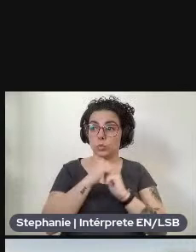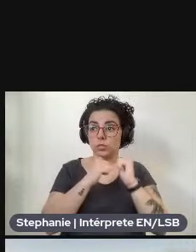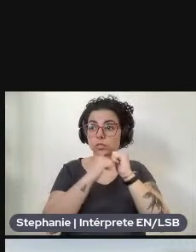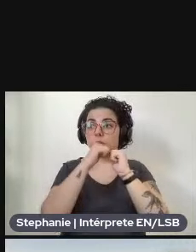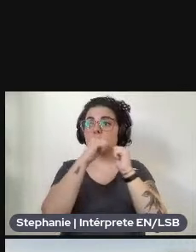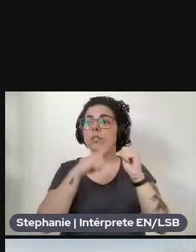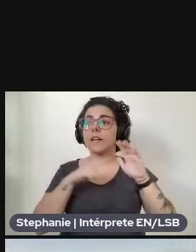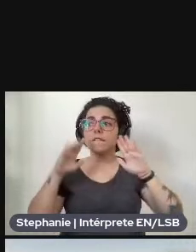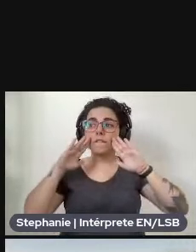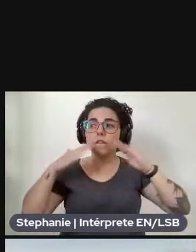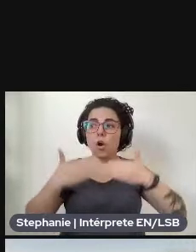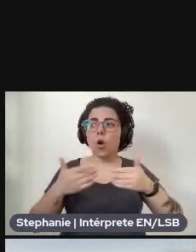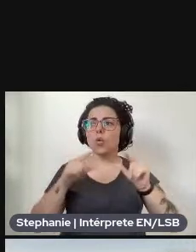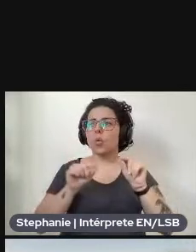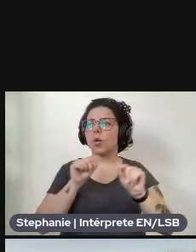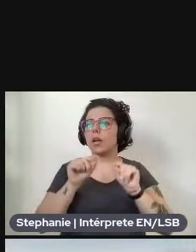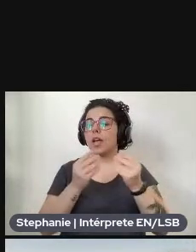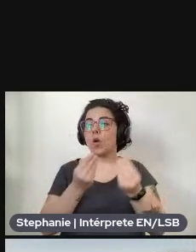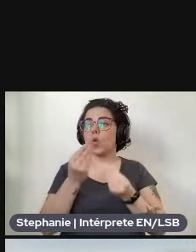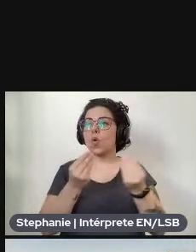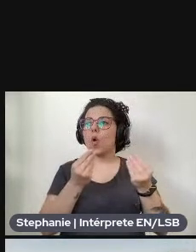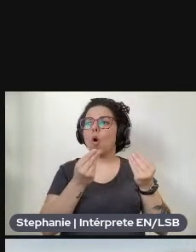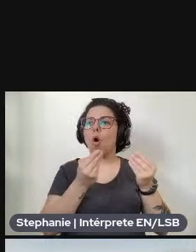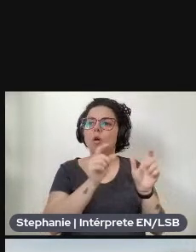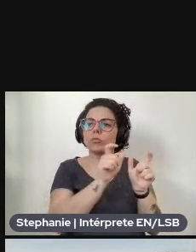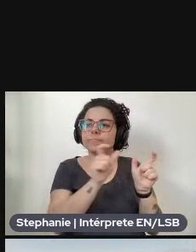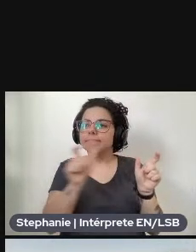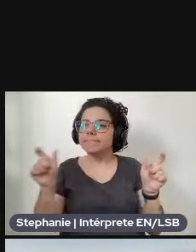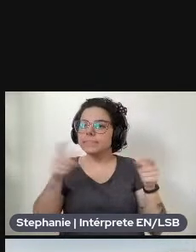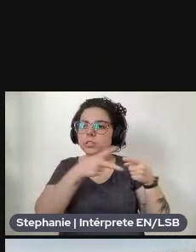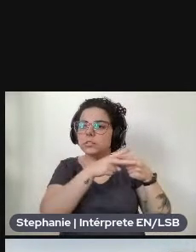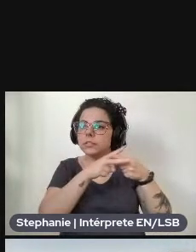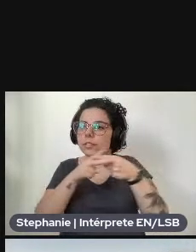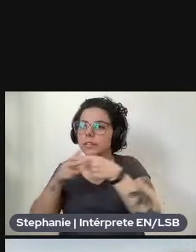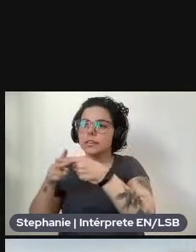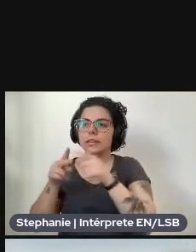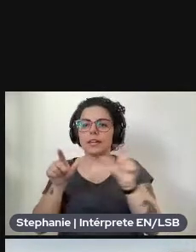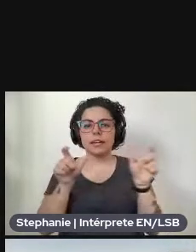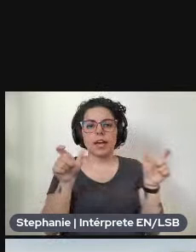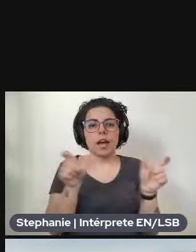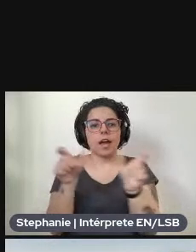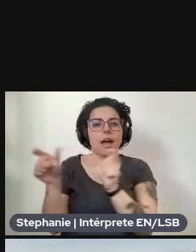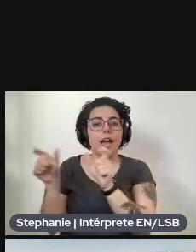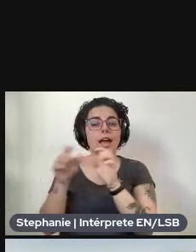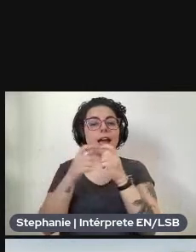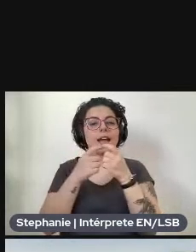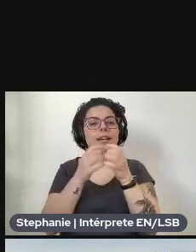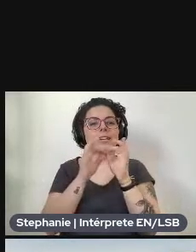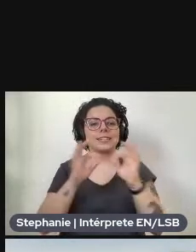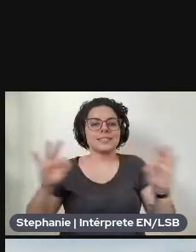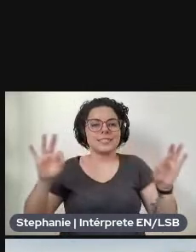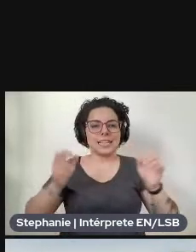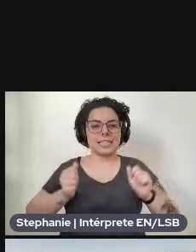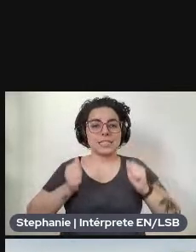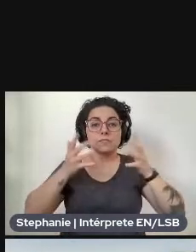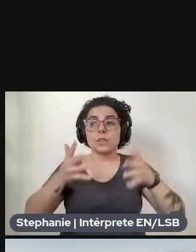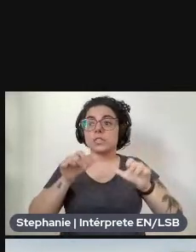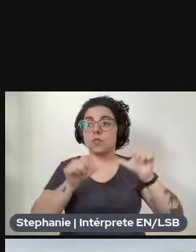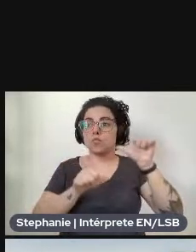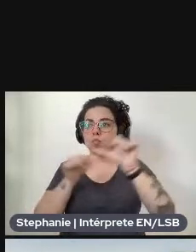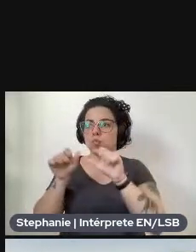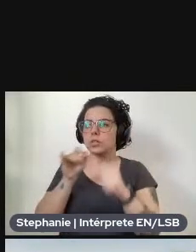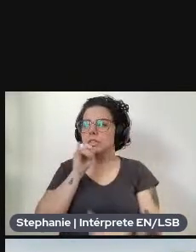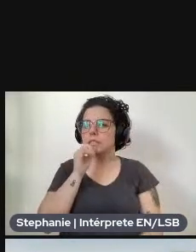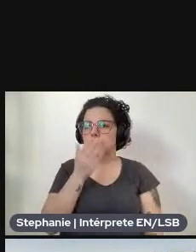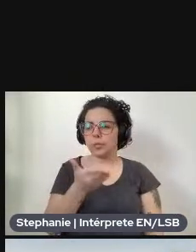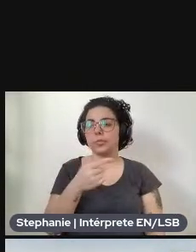how configurations of set of expressions changes. So this entails then that